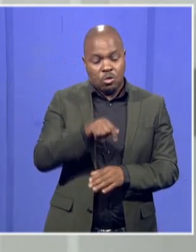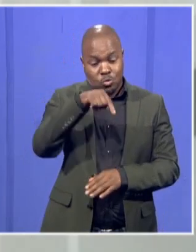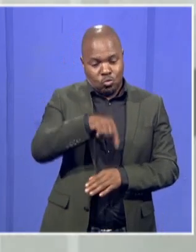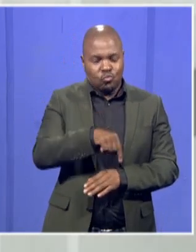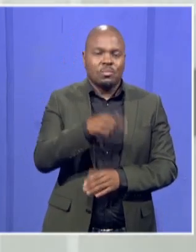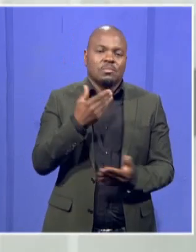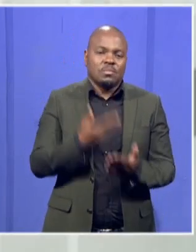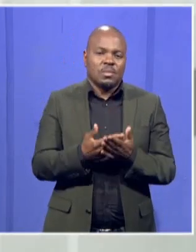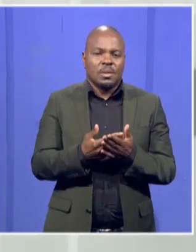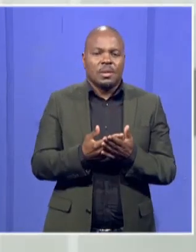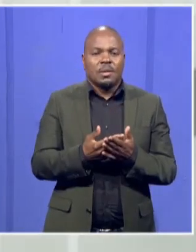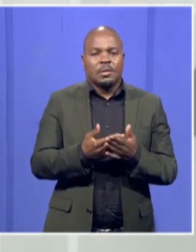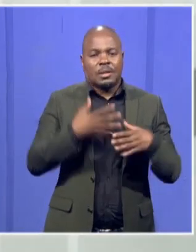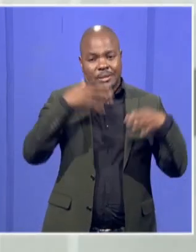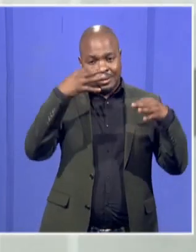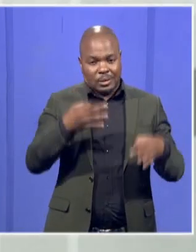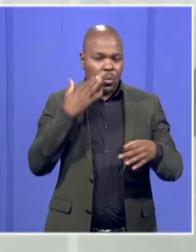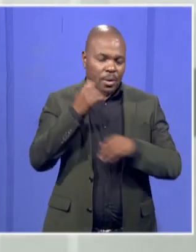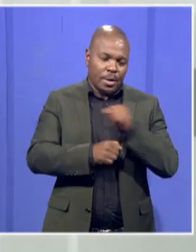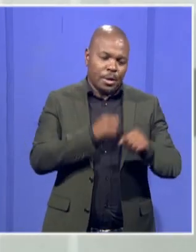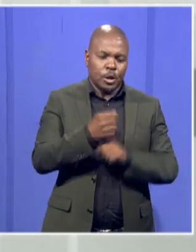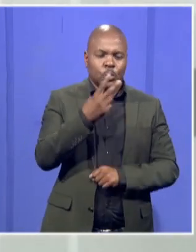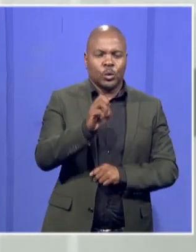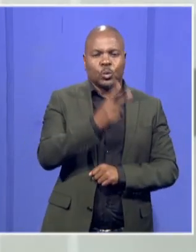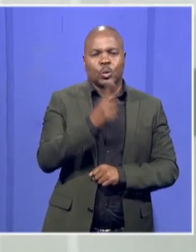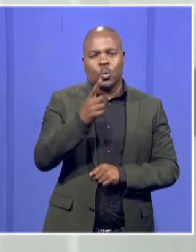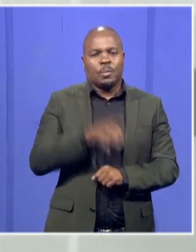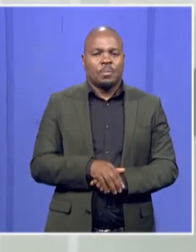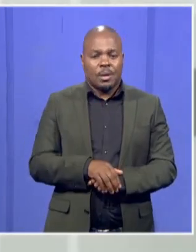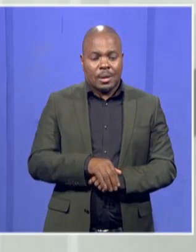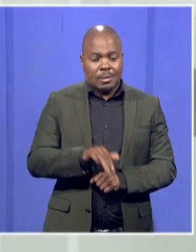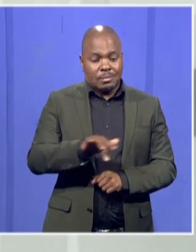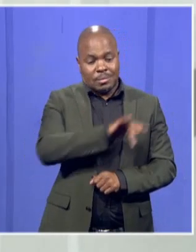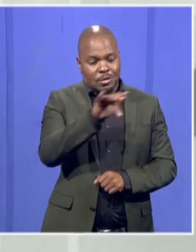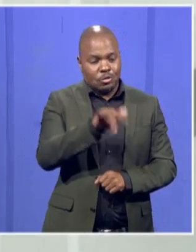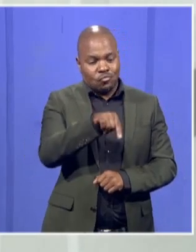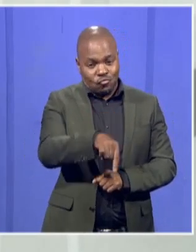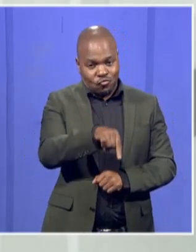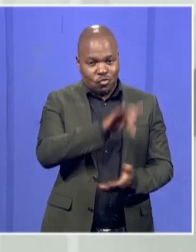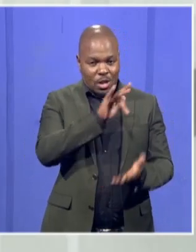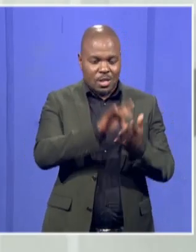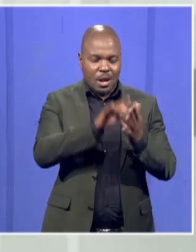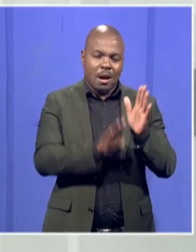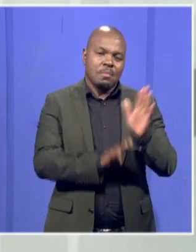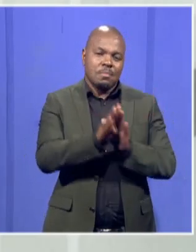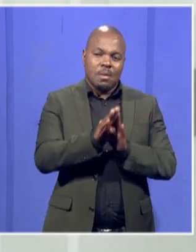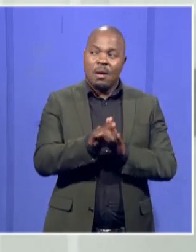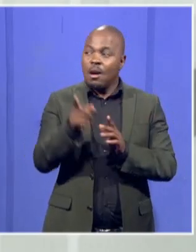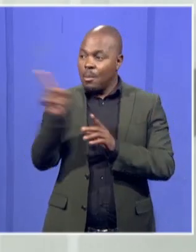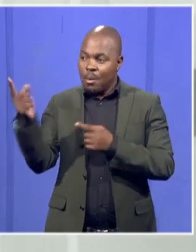here was taken in 2021. This particular facility was developed. So they came here with